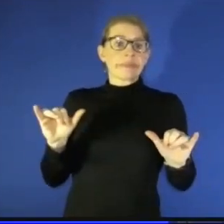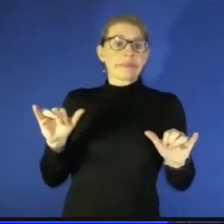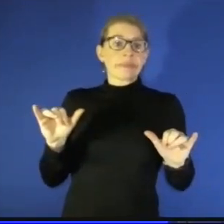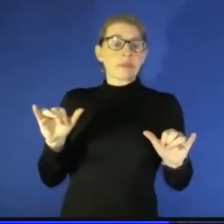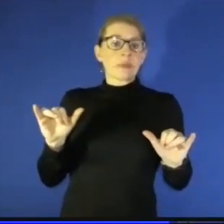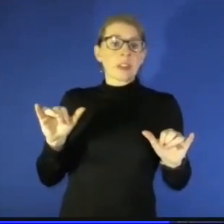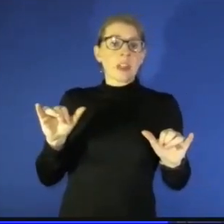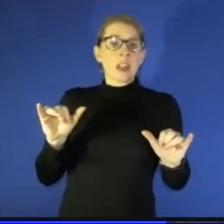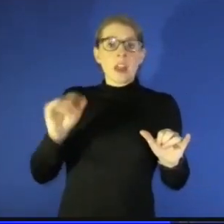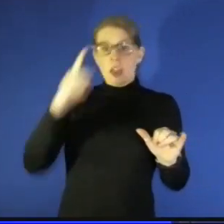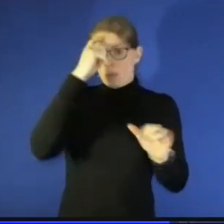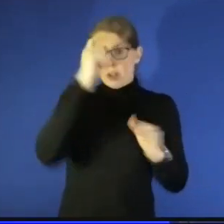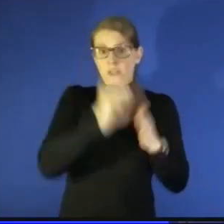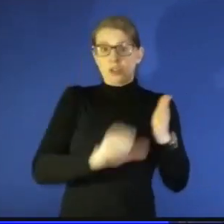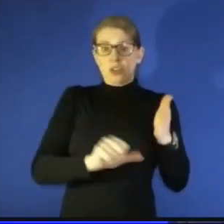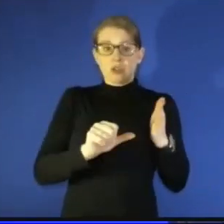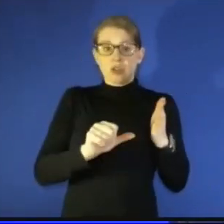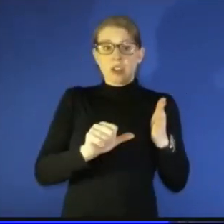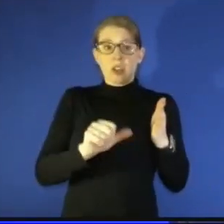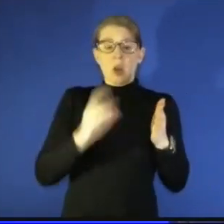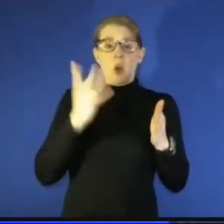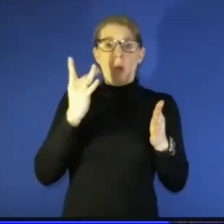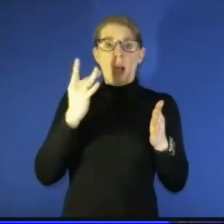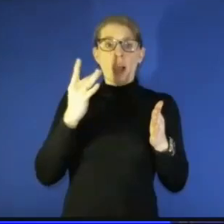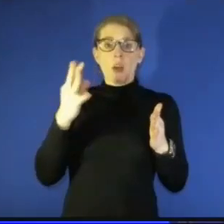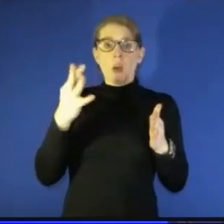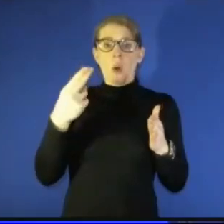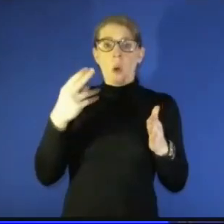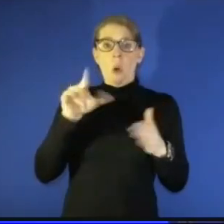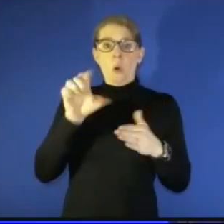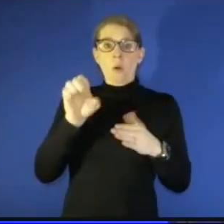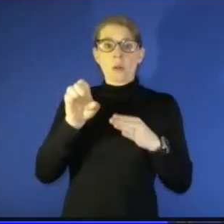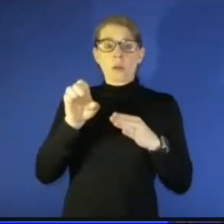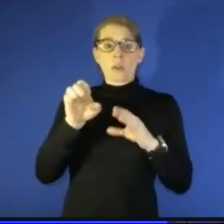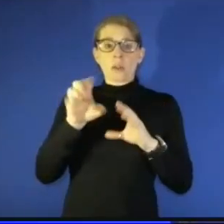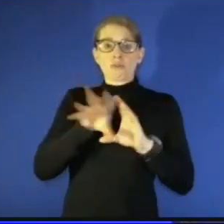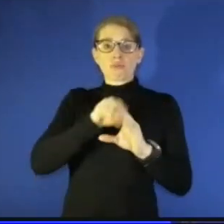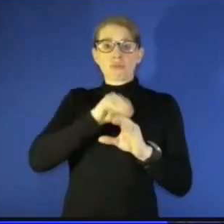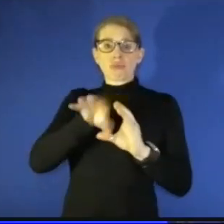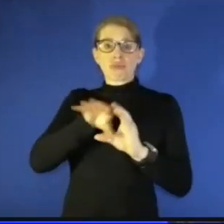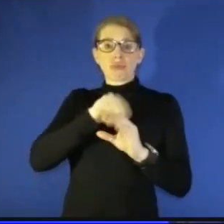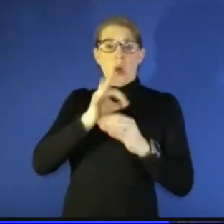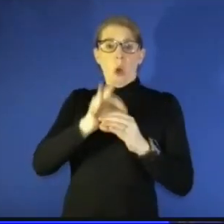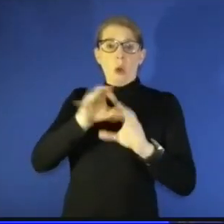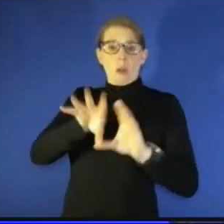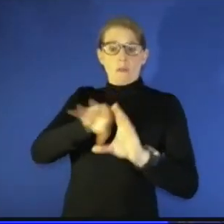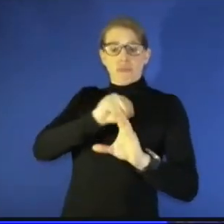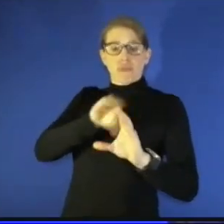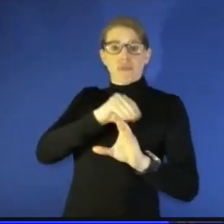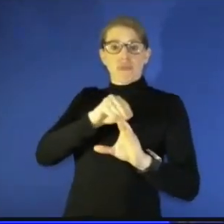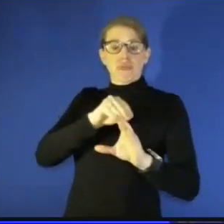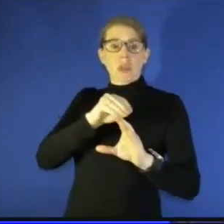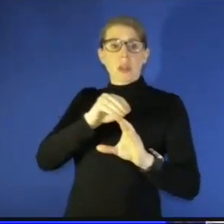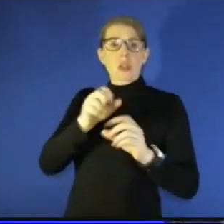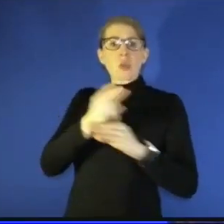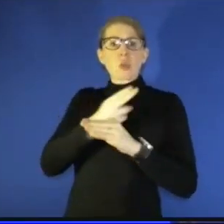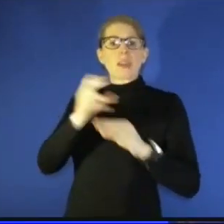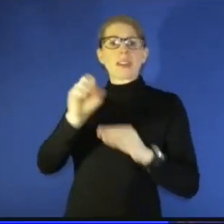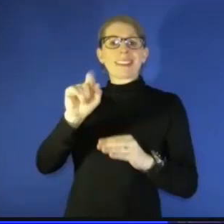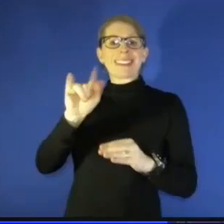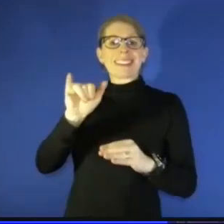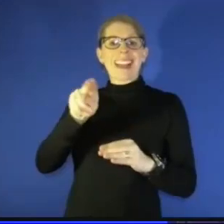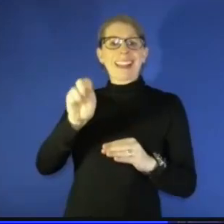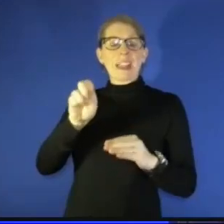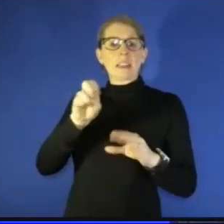operation to make a hole in the skull to essentially wash the blood out with saline to restore the balance inside of the